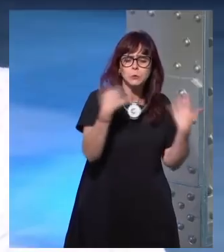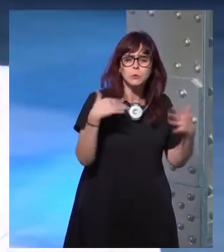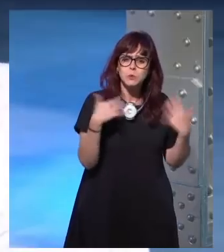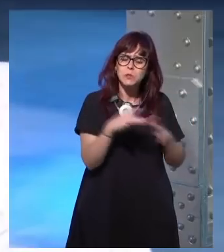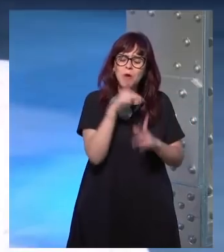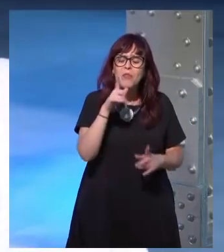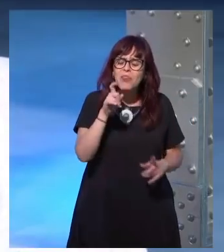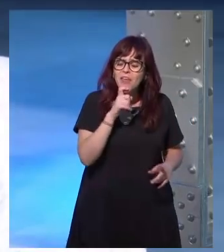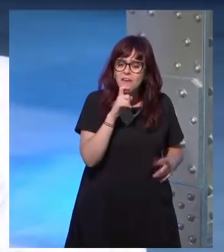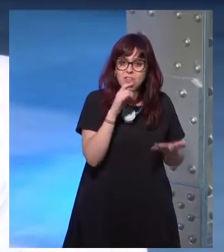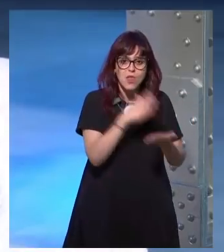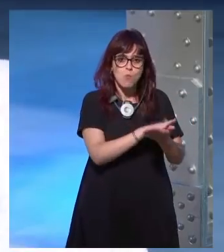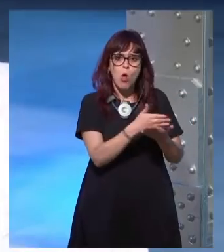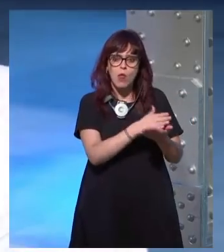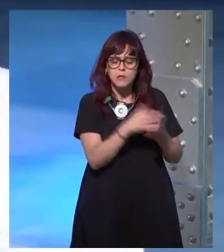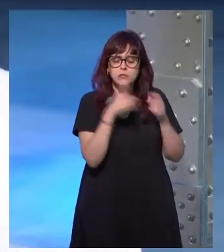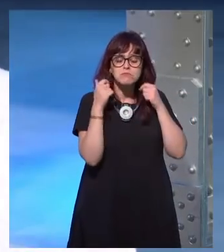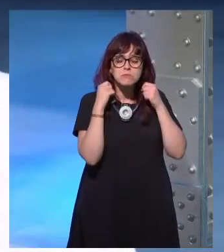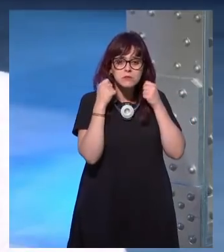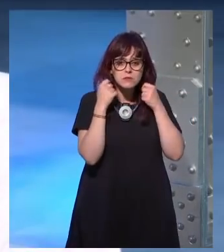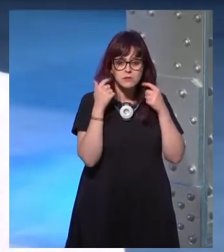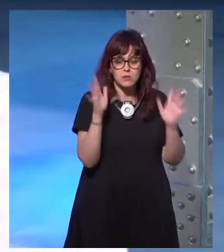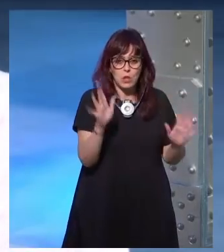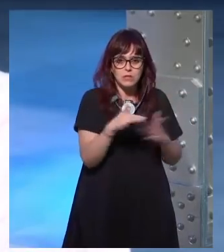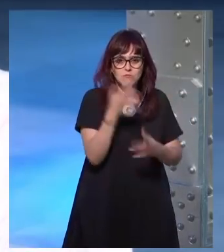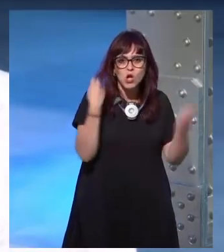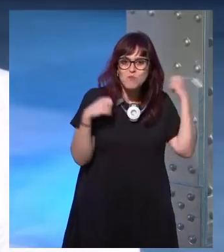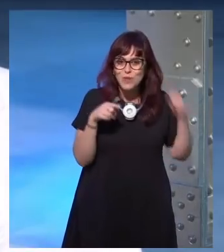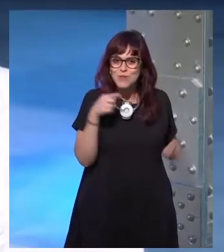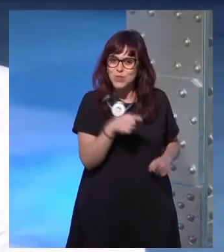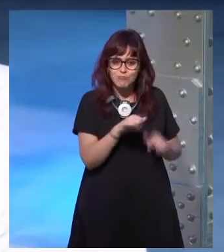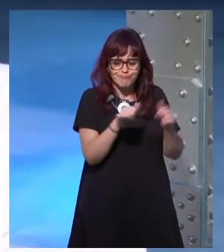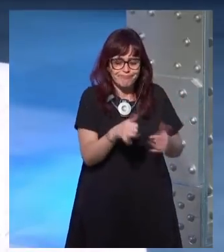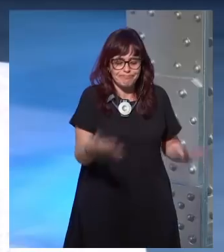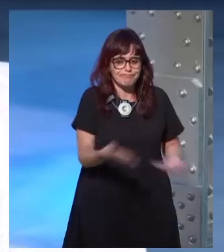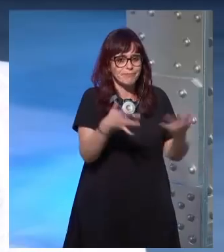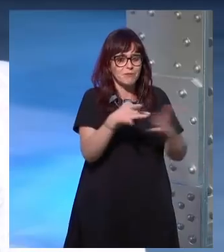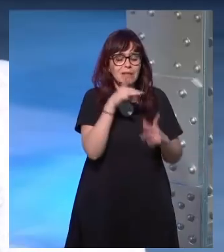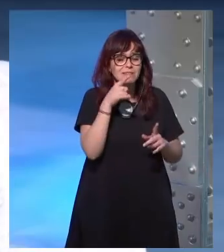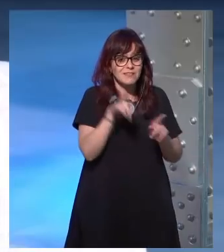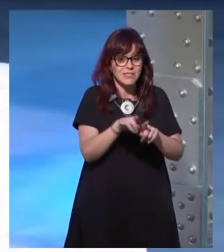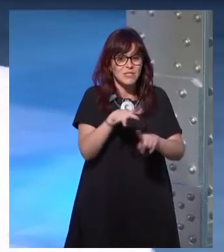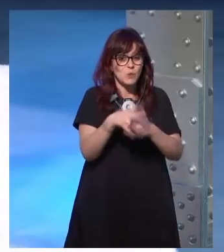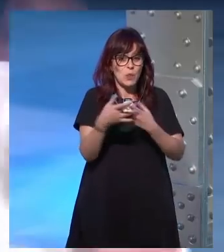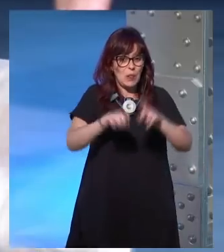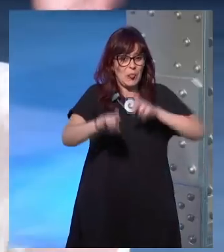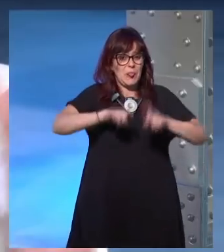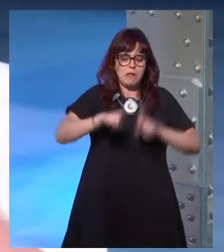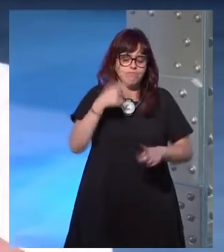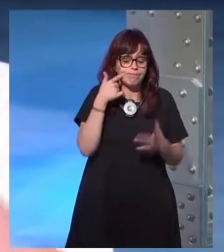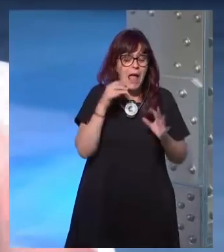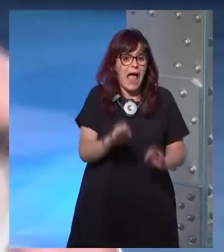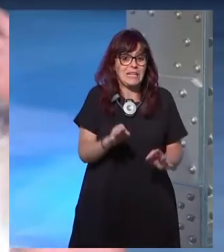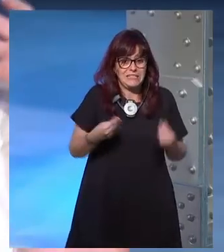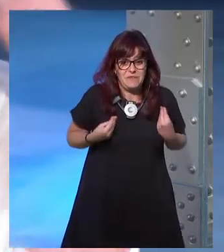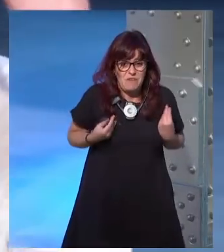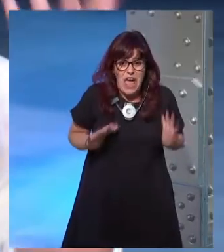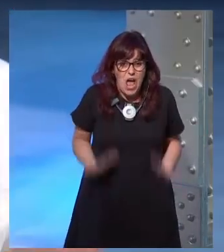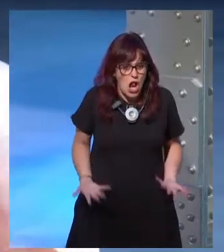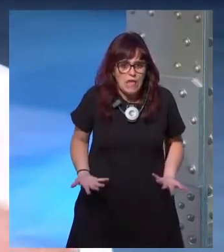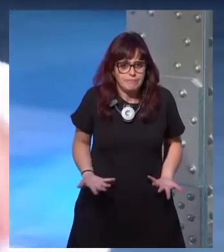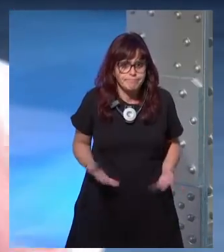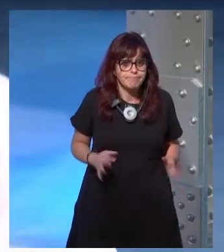term. So yes, this is part of the backlash. You know, it's part of everything else. It's the sad puppy, the Hugo thing.